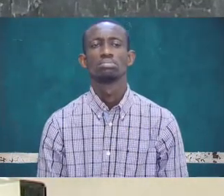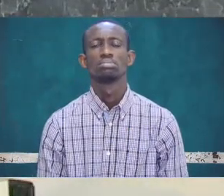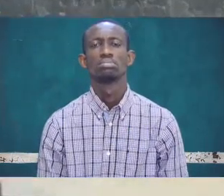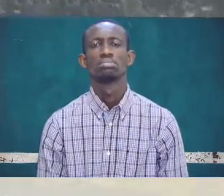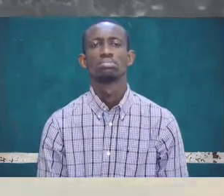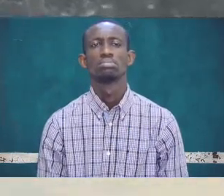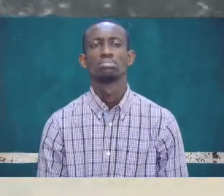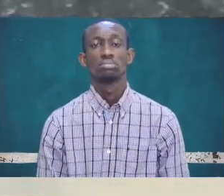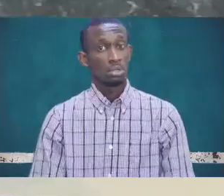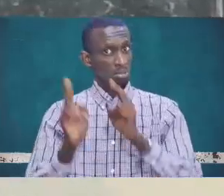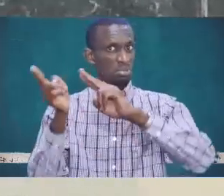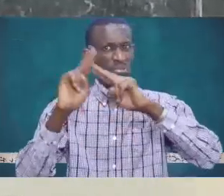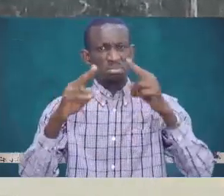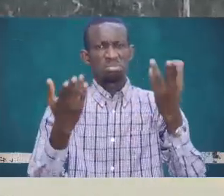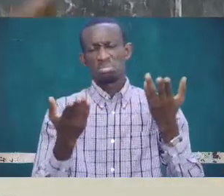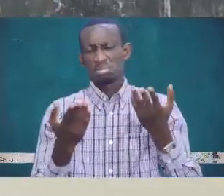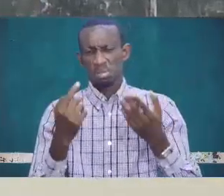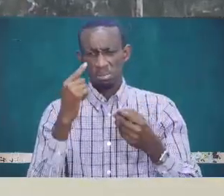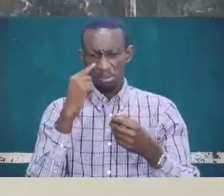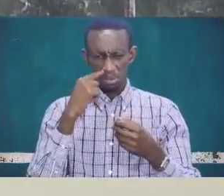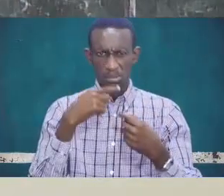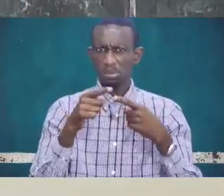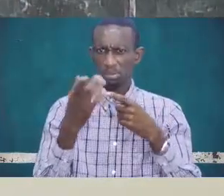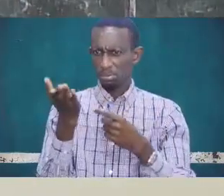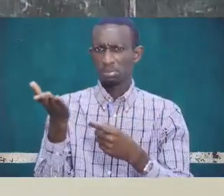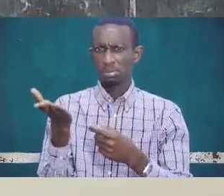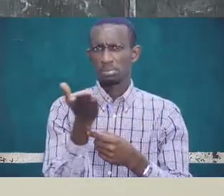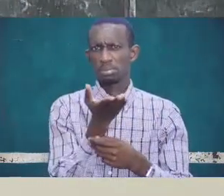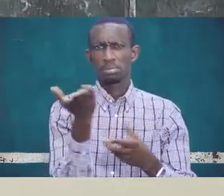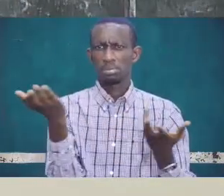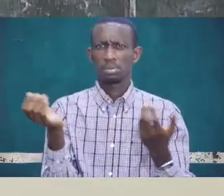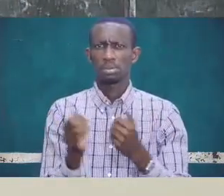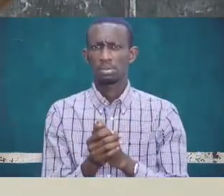In nature, most of the substances exist as